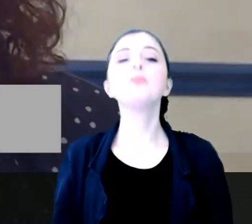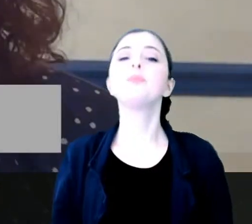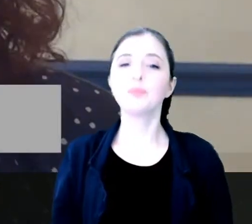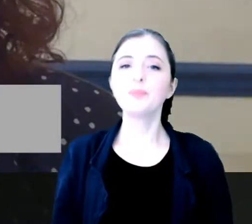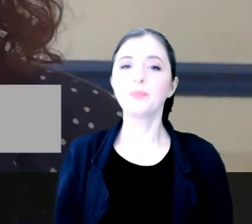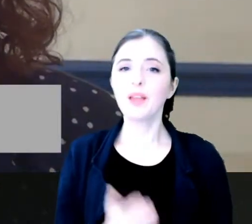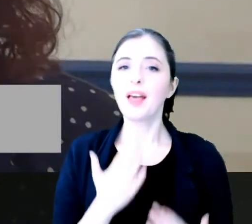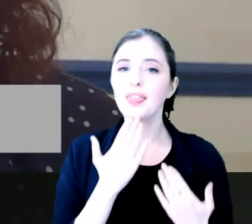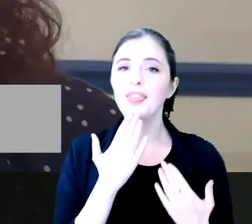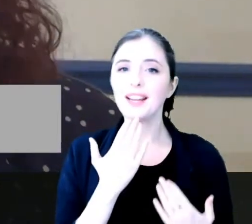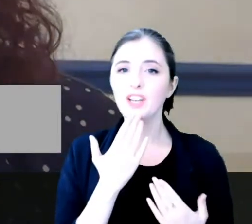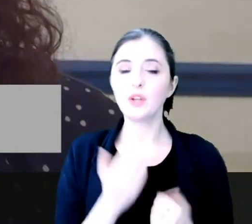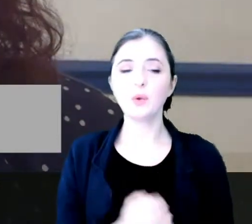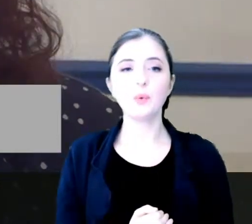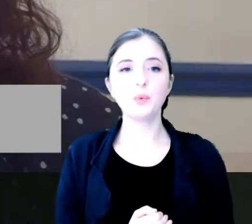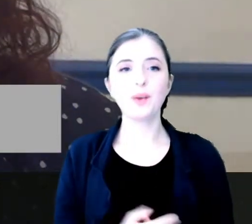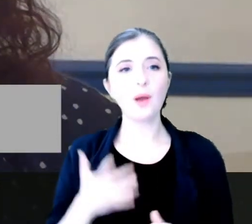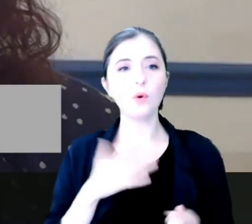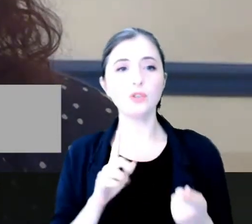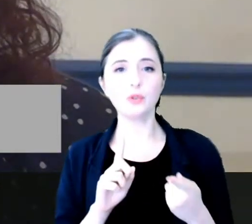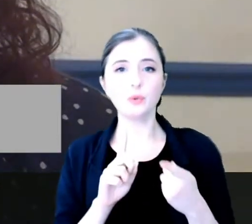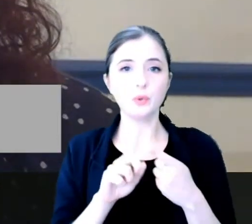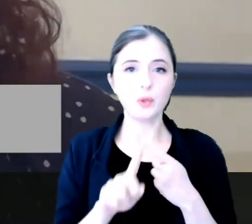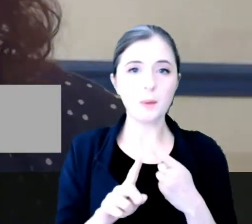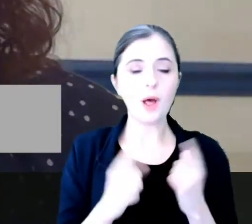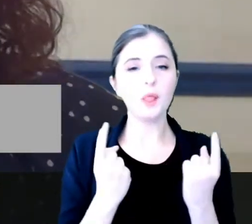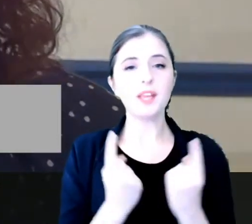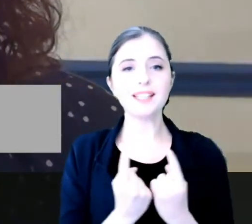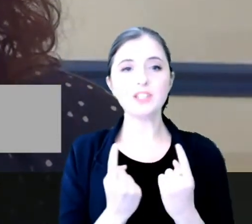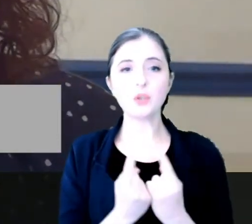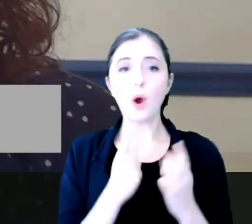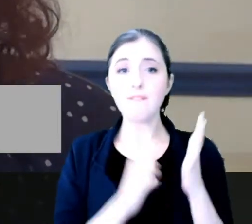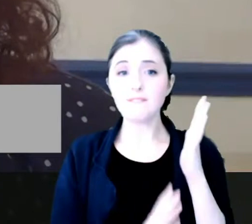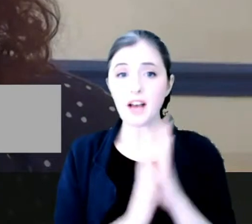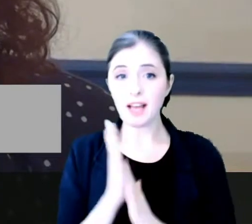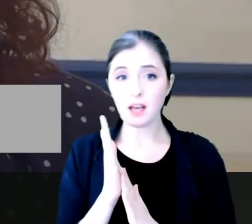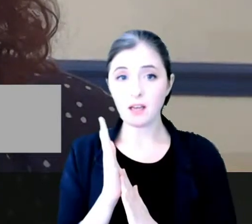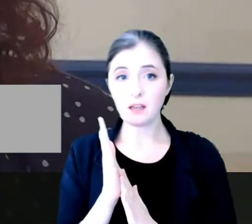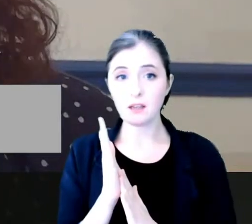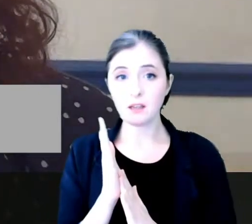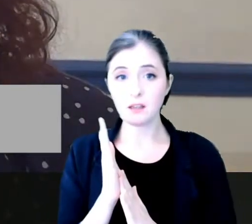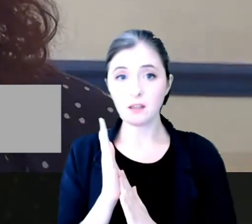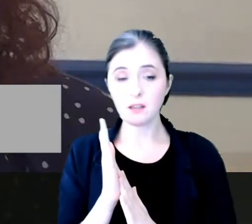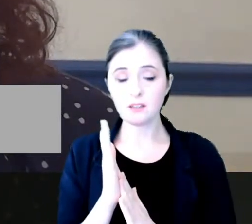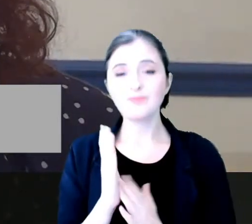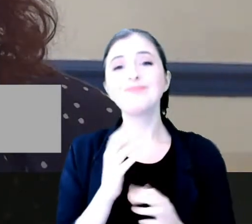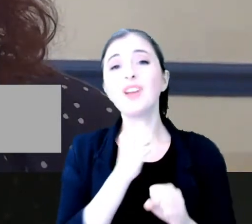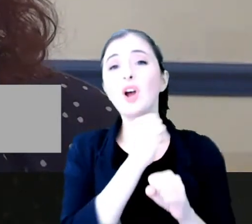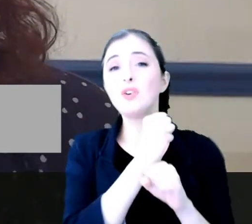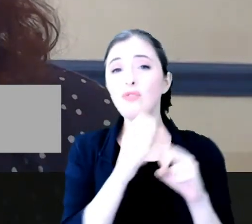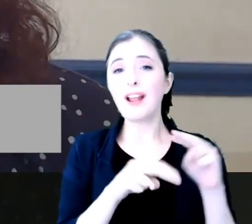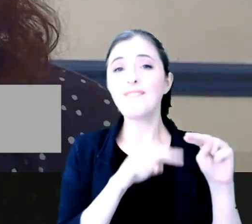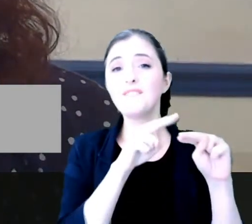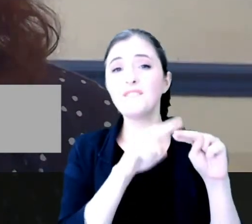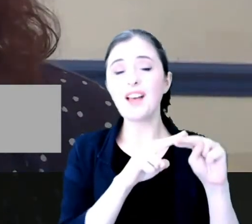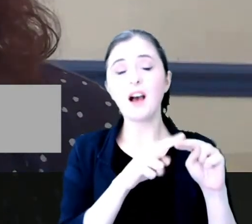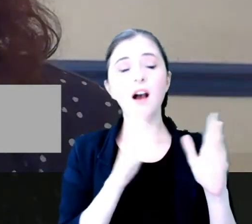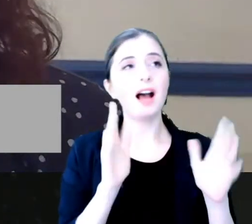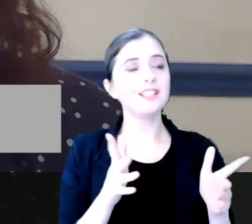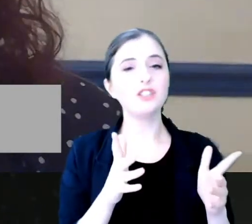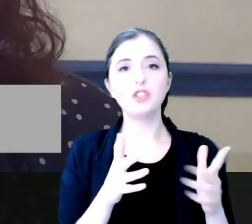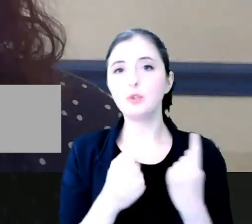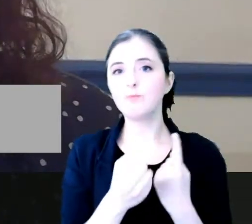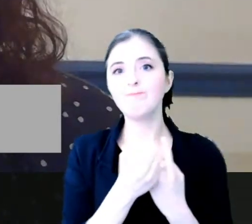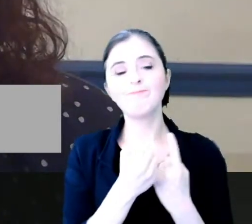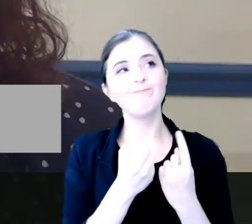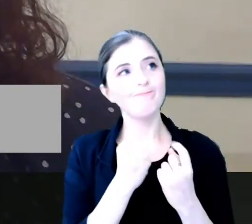say something on the issue of fire. Grenfell has to be a wake-up call. We've